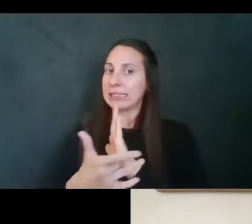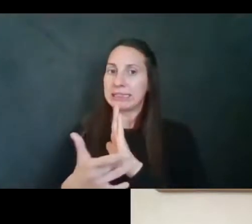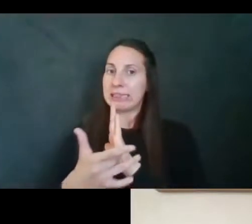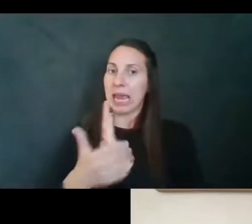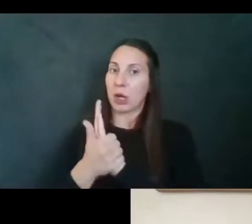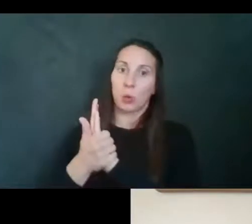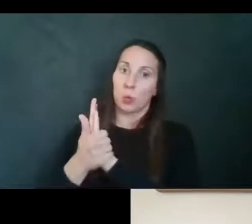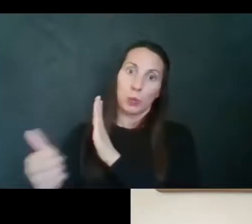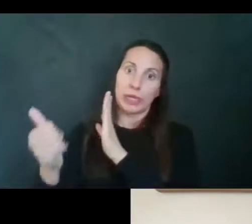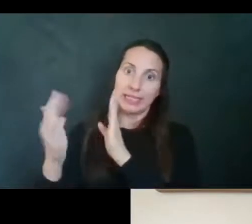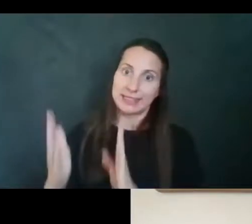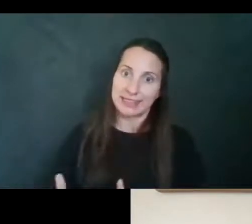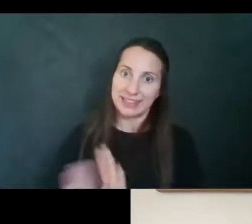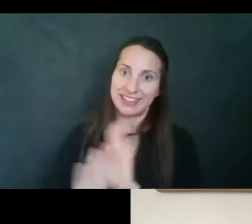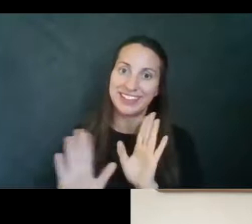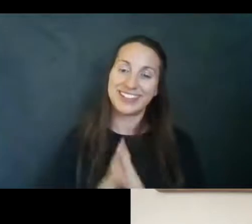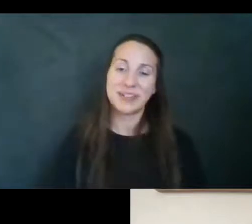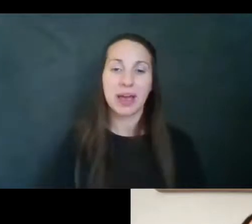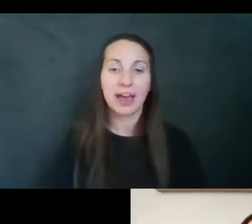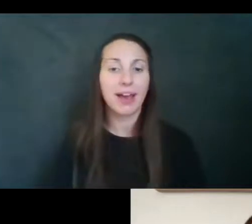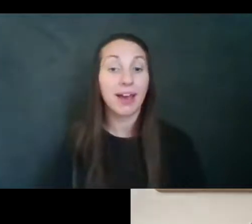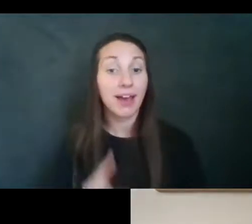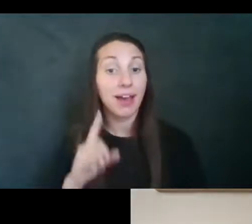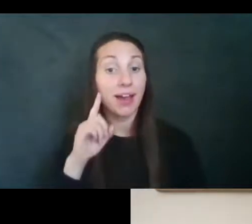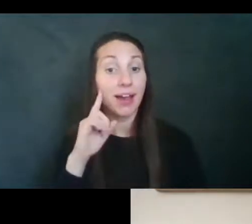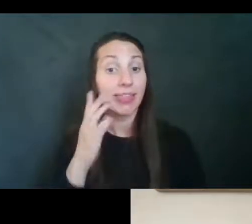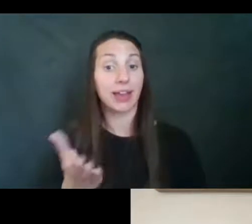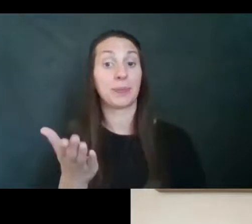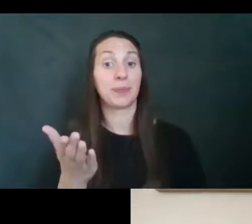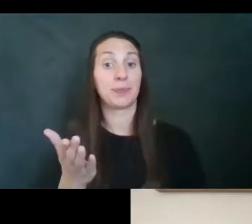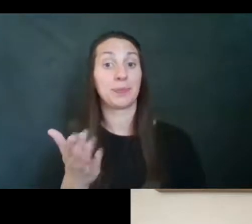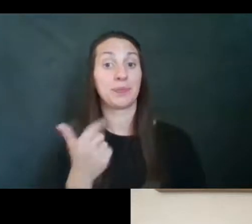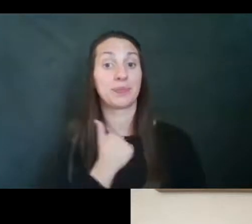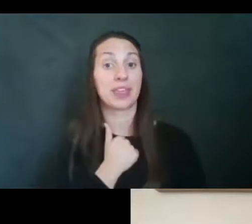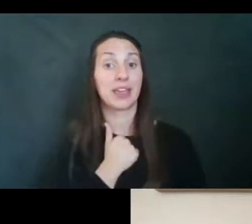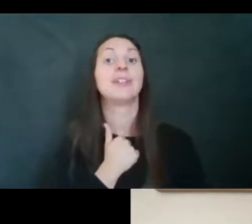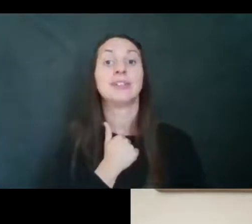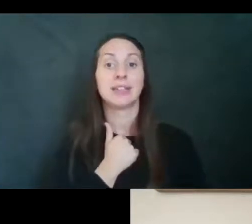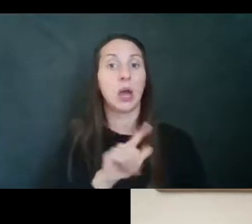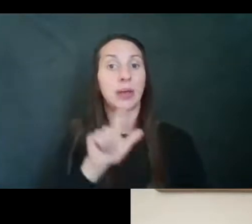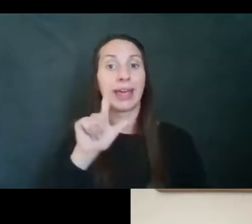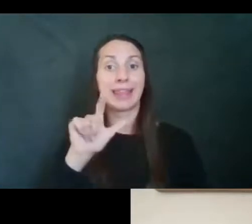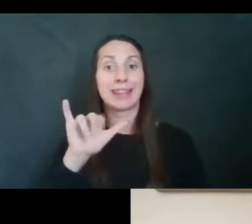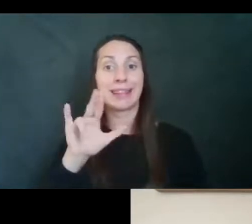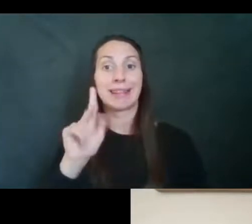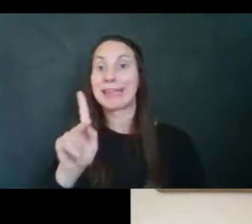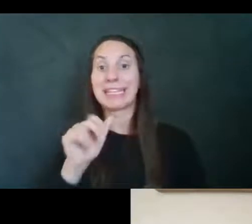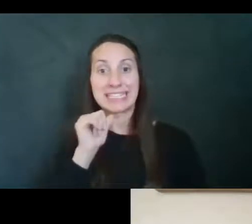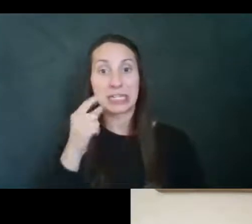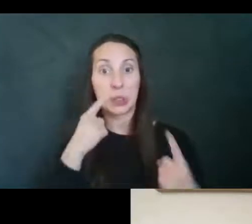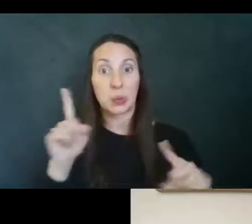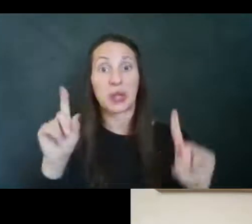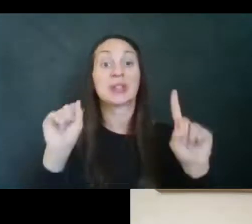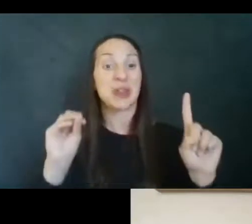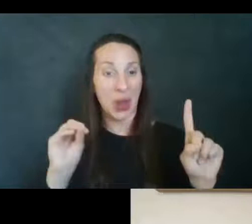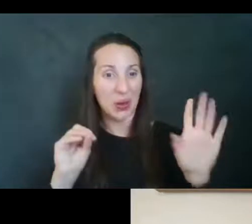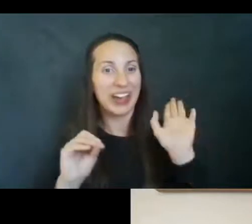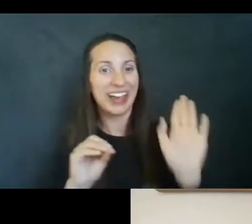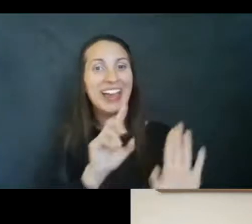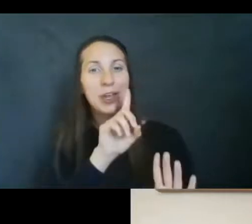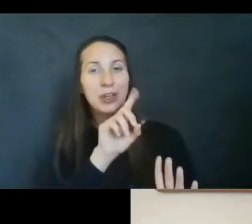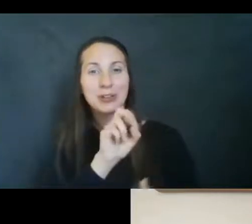but here we are. Oh, the links didn't go. So you know what, Dorsey, while we're question answering, you can